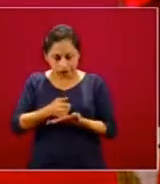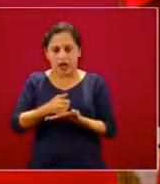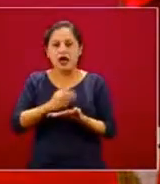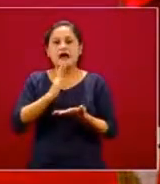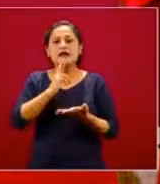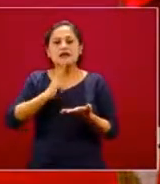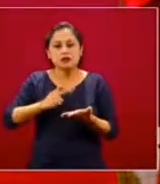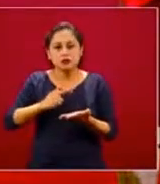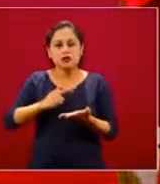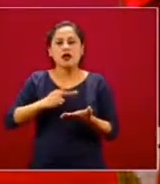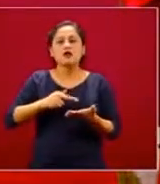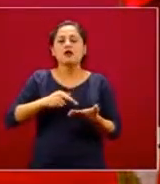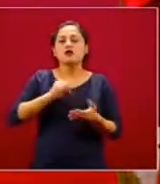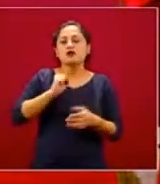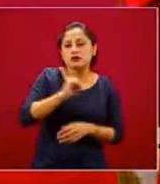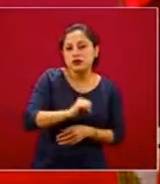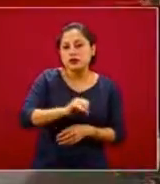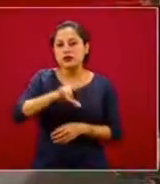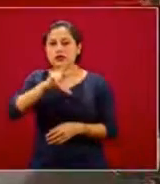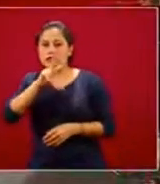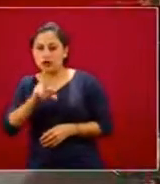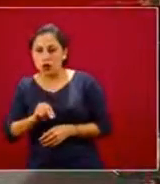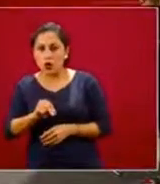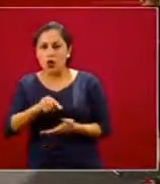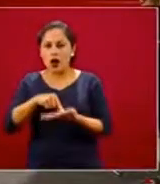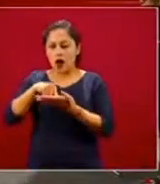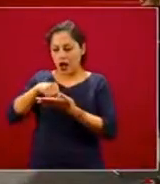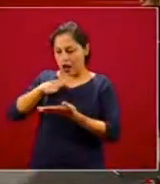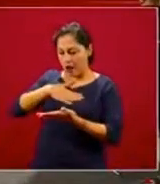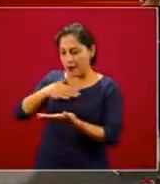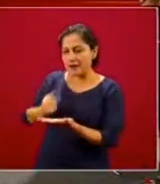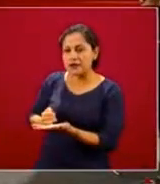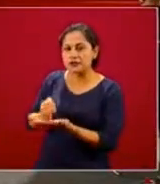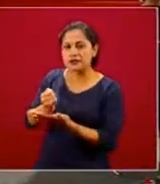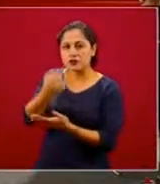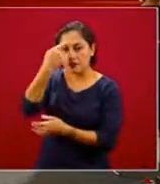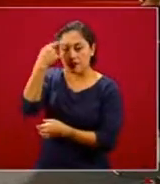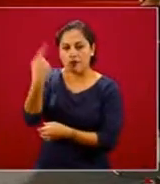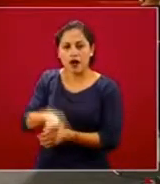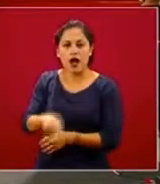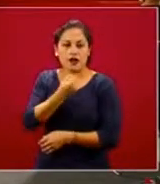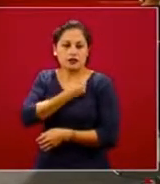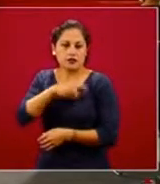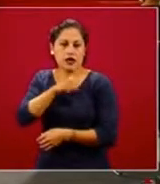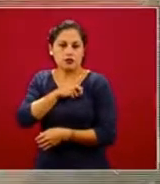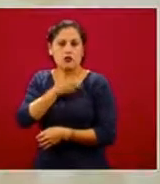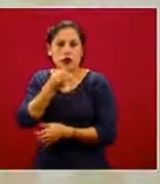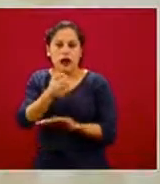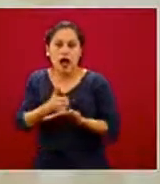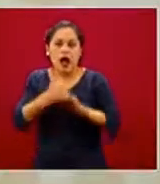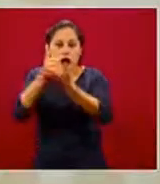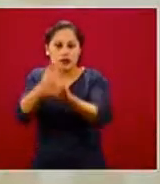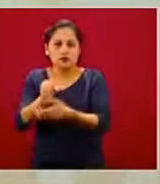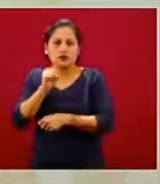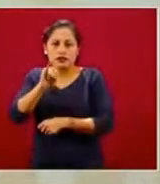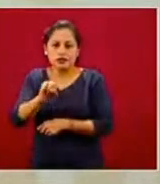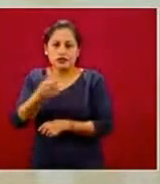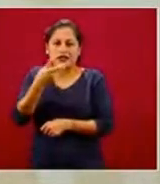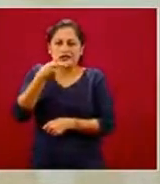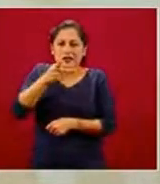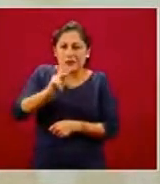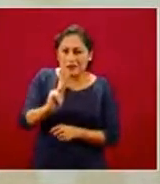results, whether they're positive or negative, result in public health decisions. That's what makes sense.